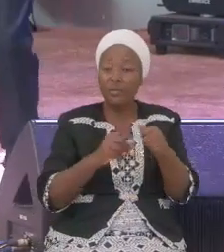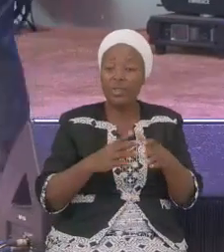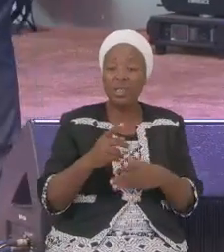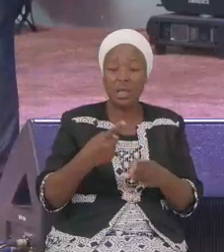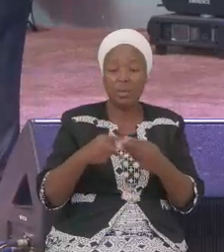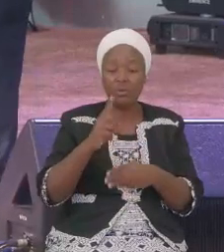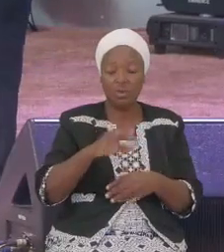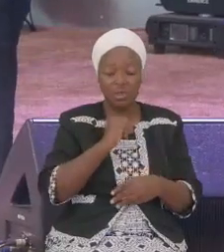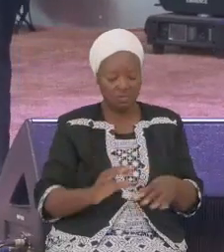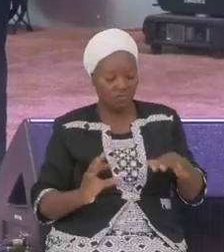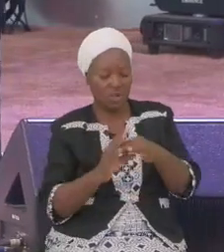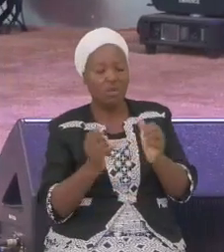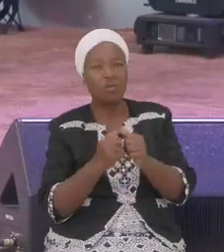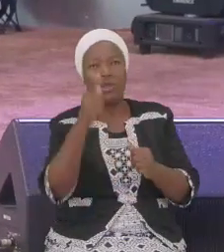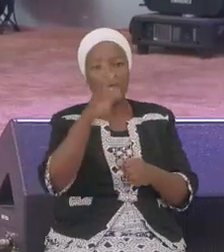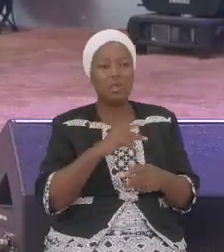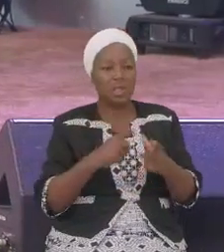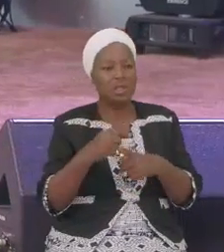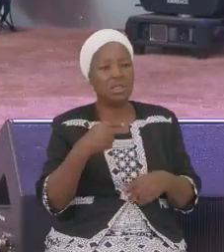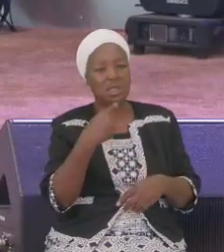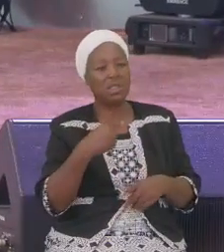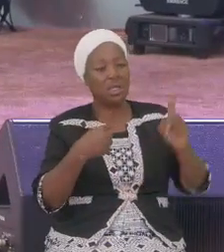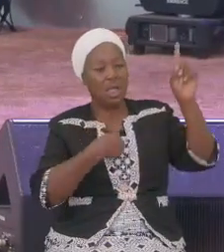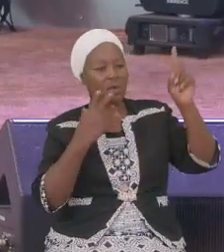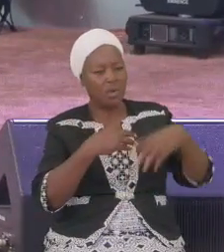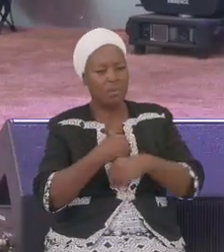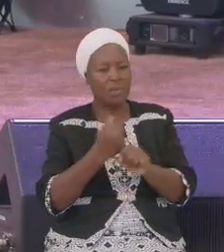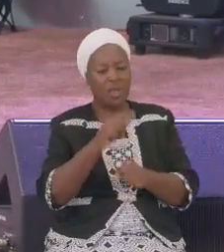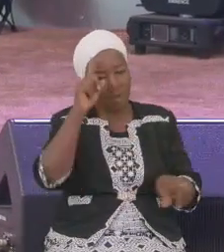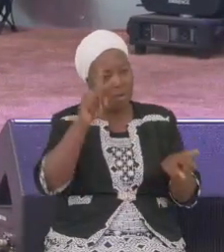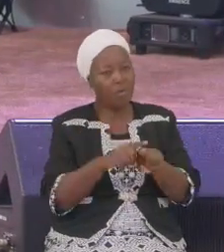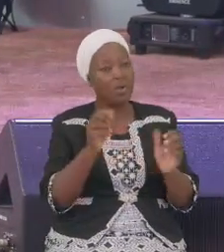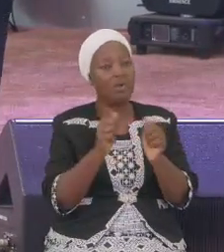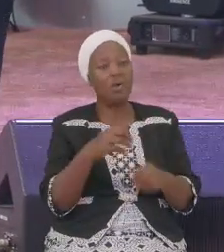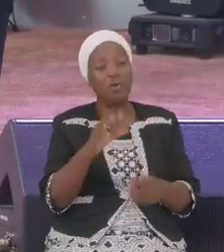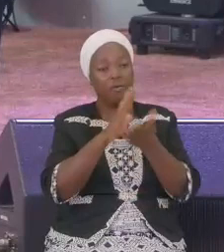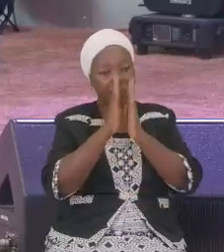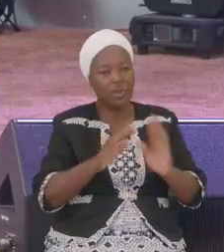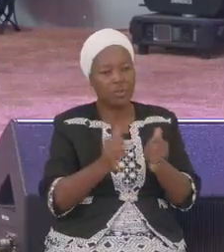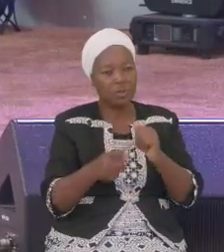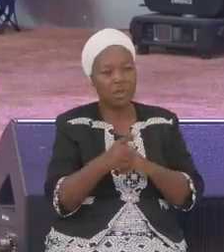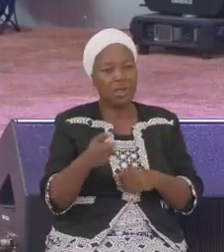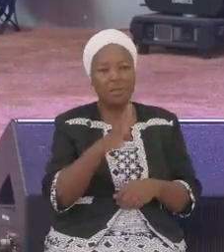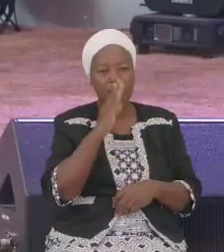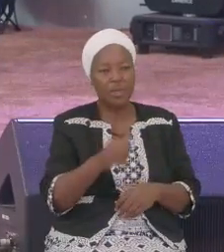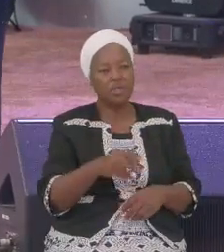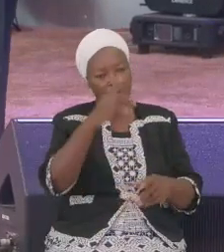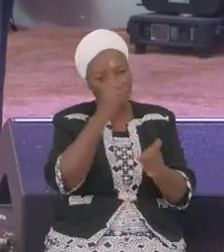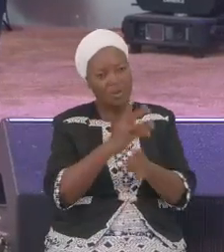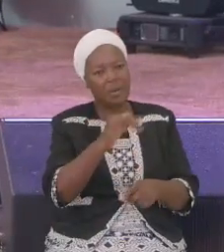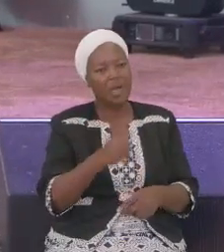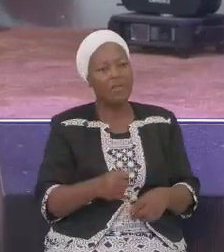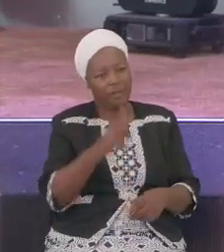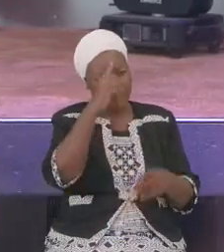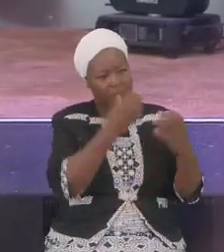God. It says, I will make a covenant of peace with them. Being justified by faith, we have peace